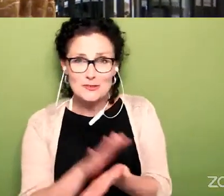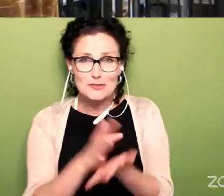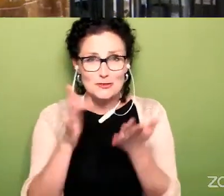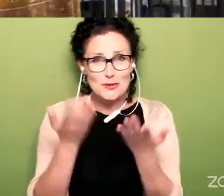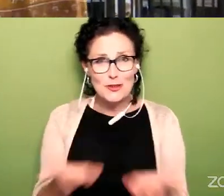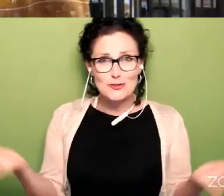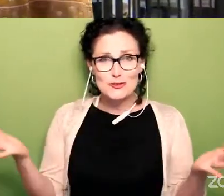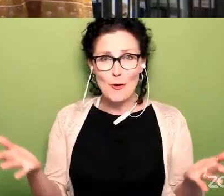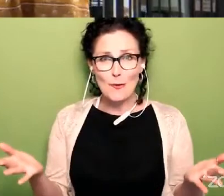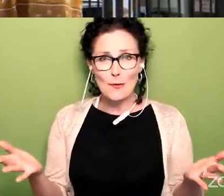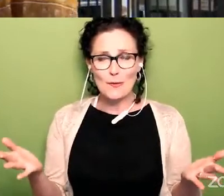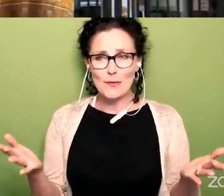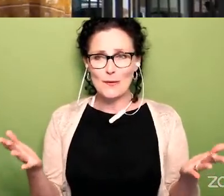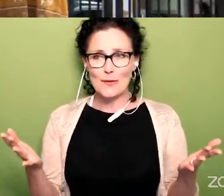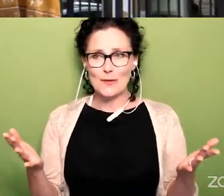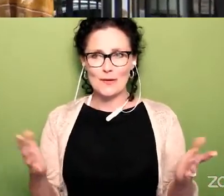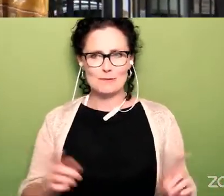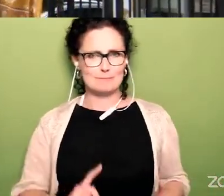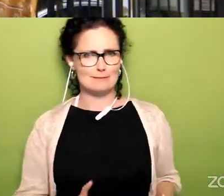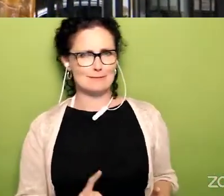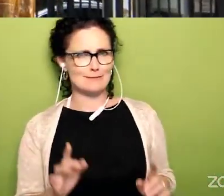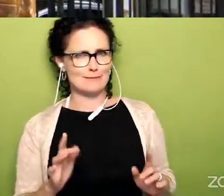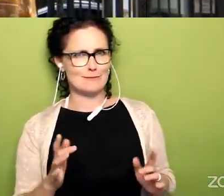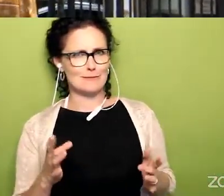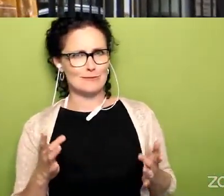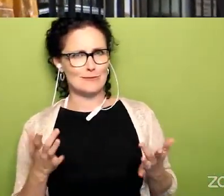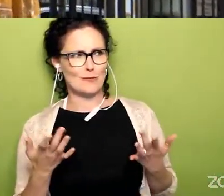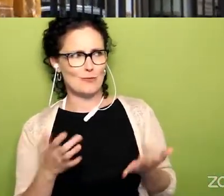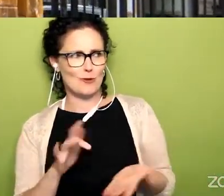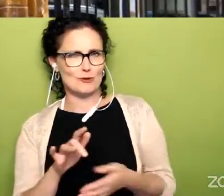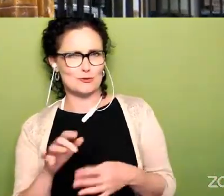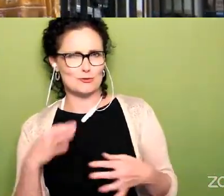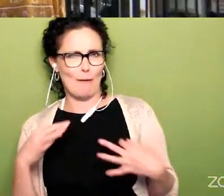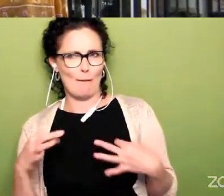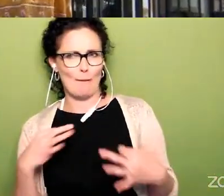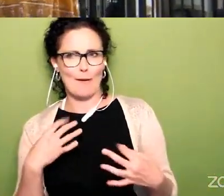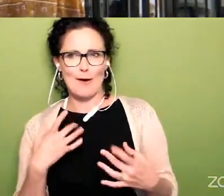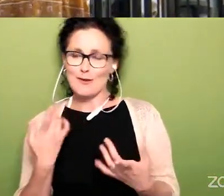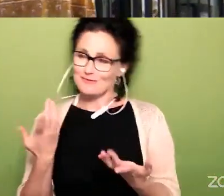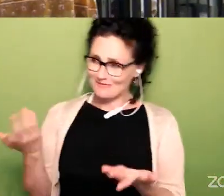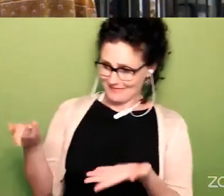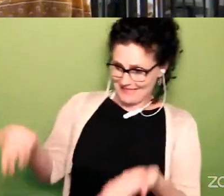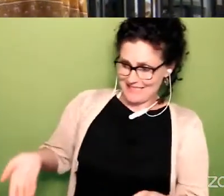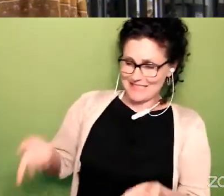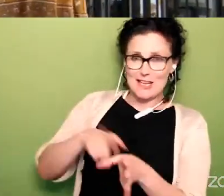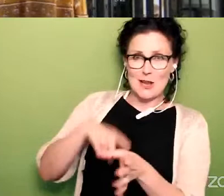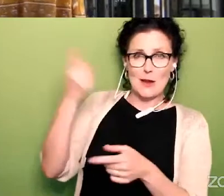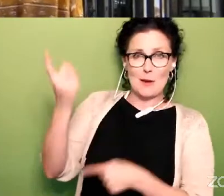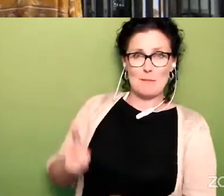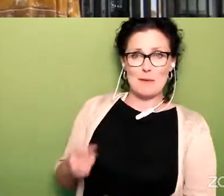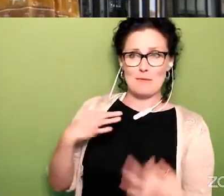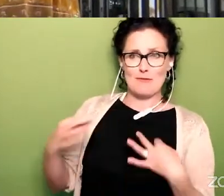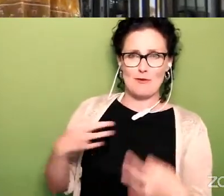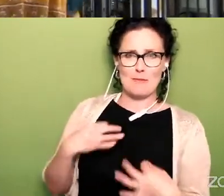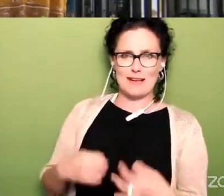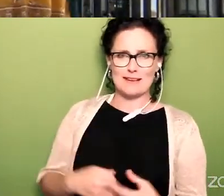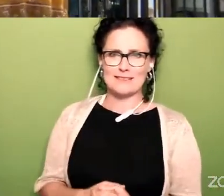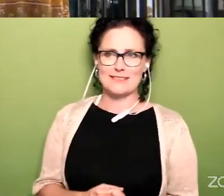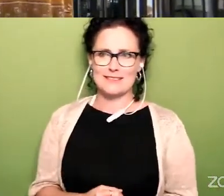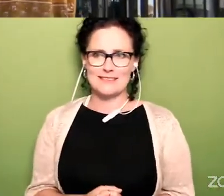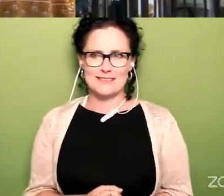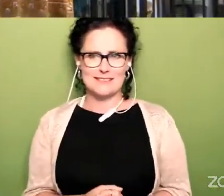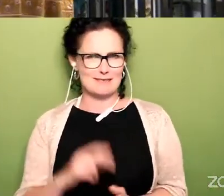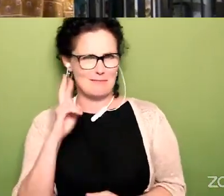I also thought the show was very good. And if I was not so worried, I would have joined in. Eh? We have still not found my